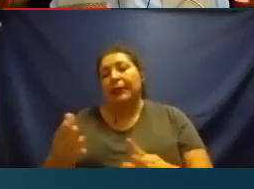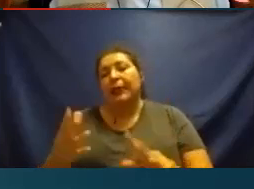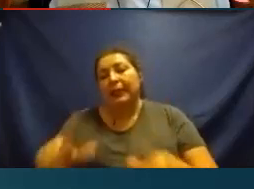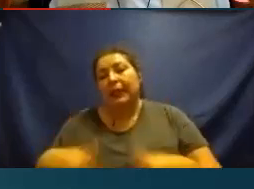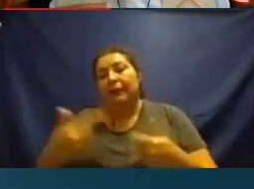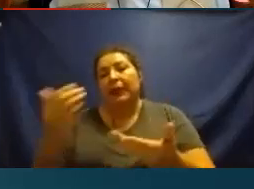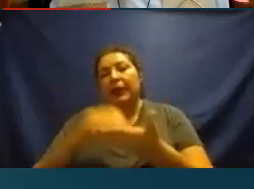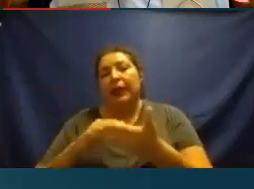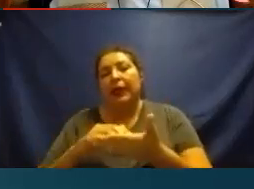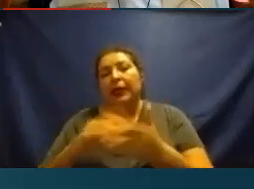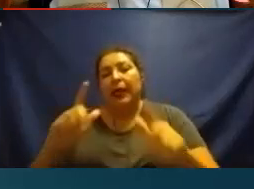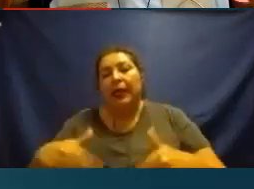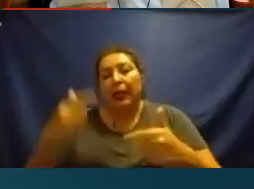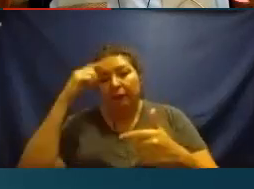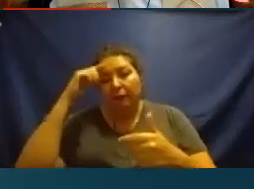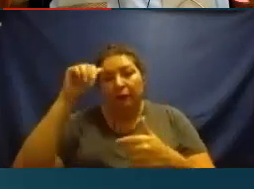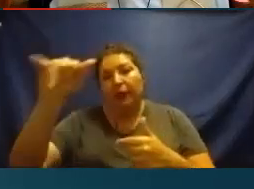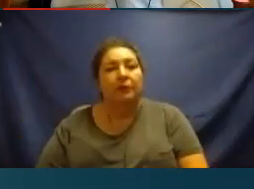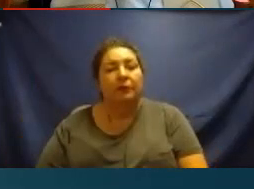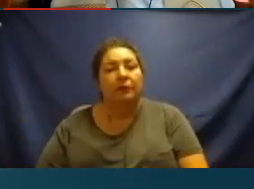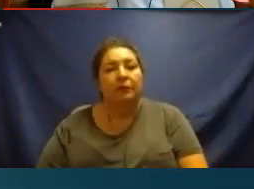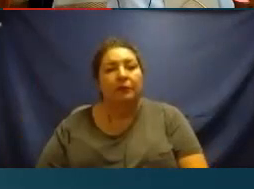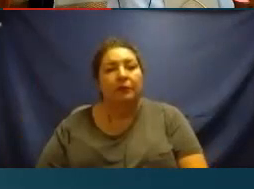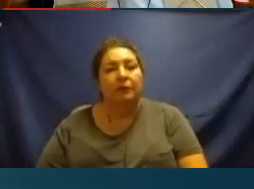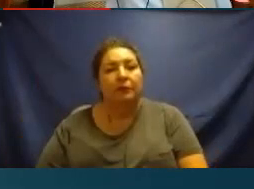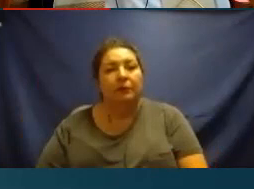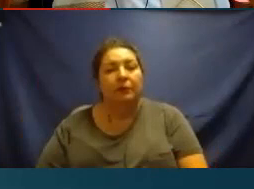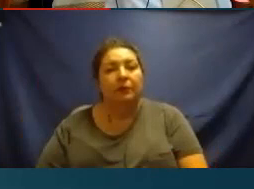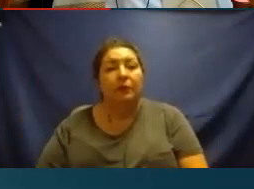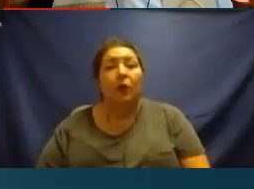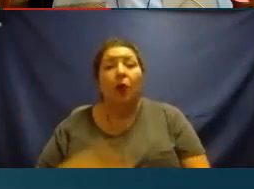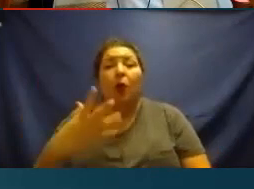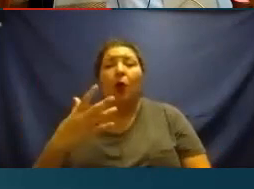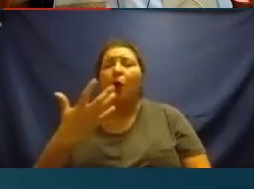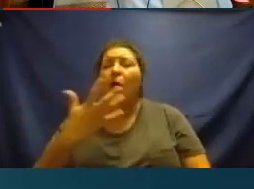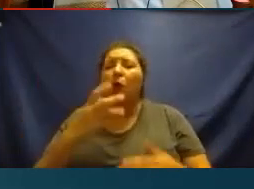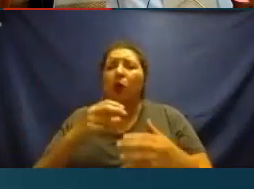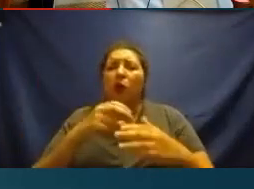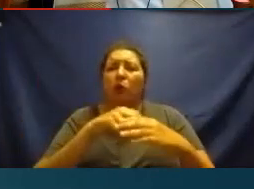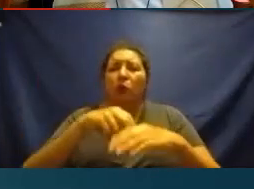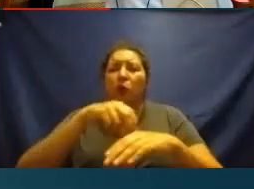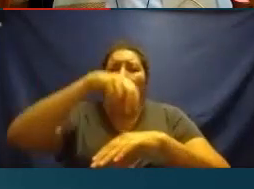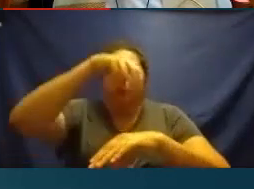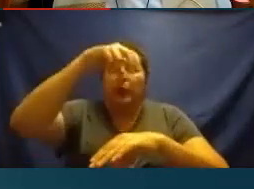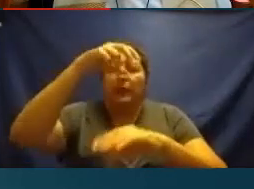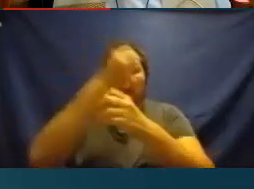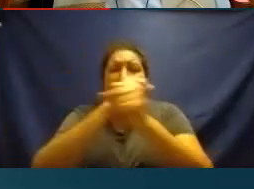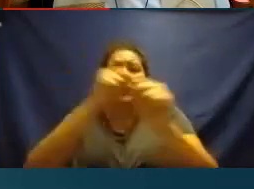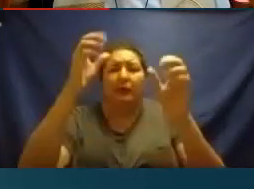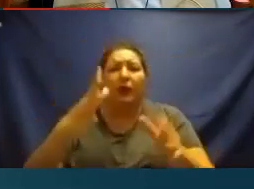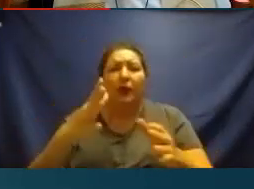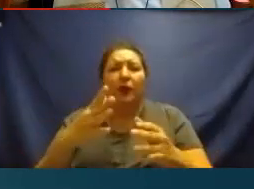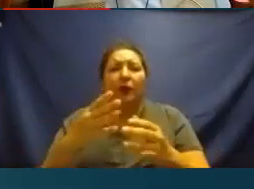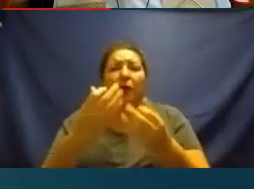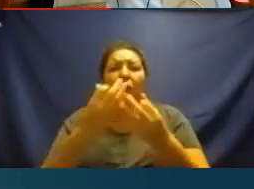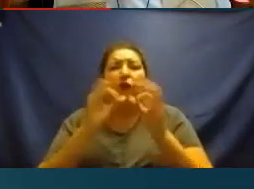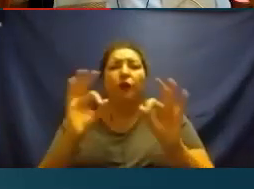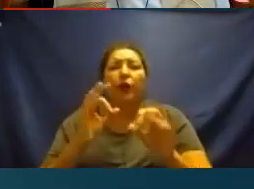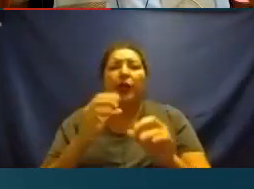the life everlasting. Amen. O risen Savior, set free our tongues to confess